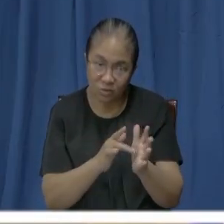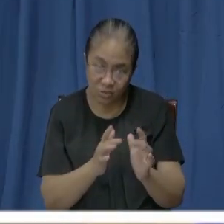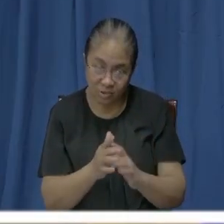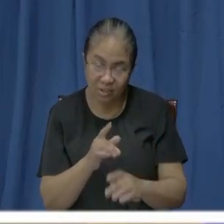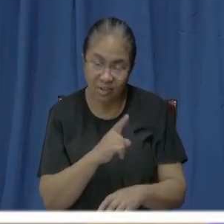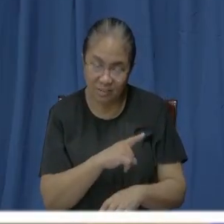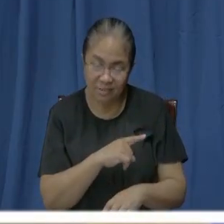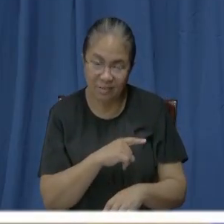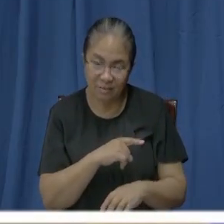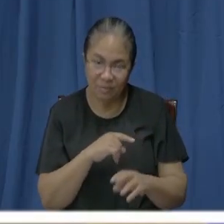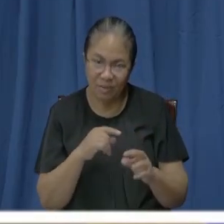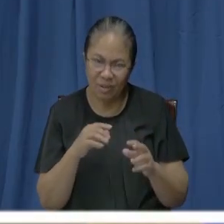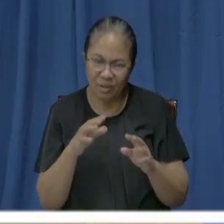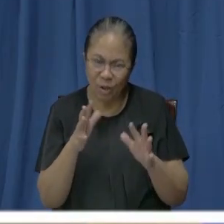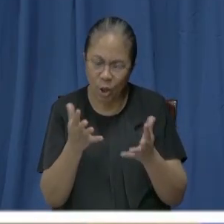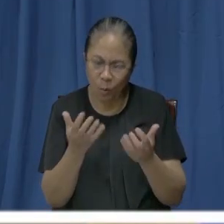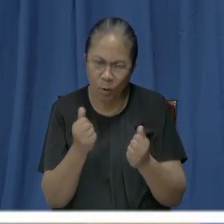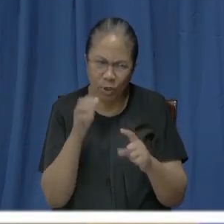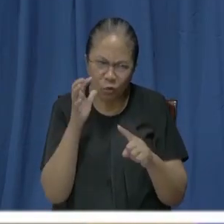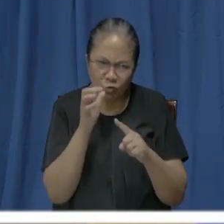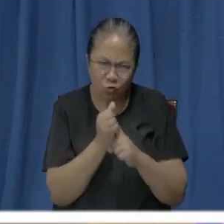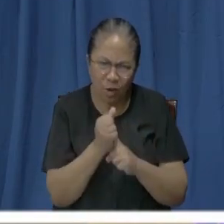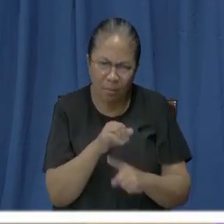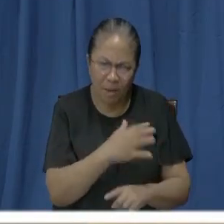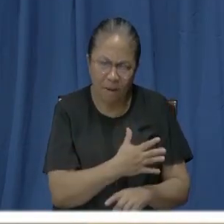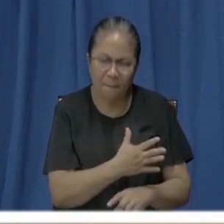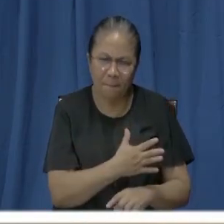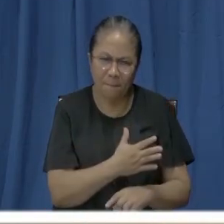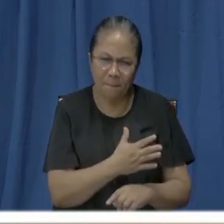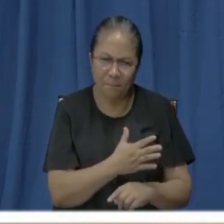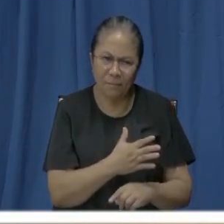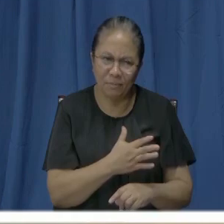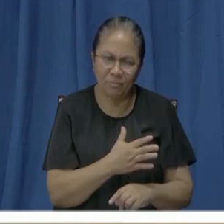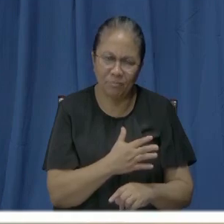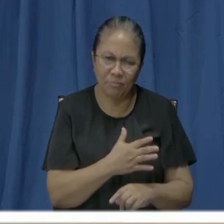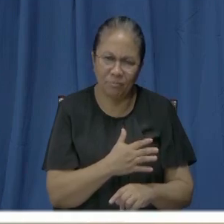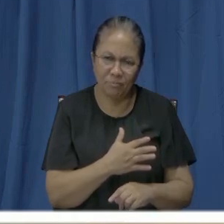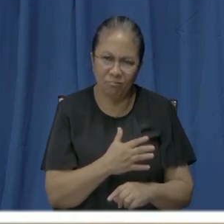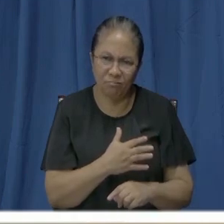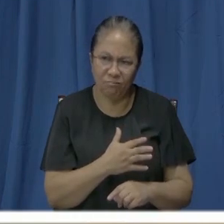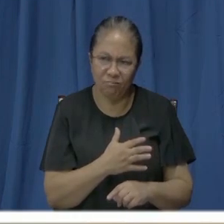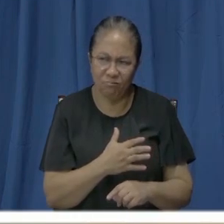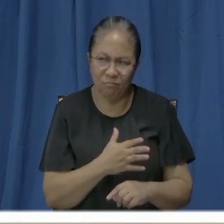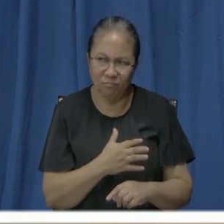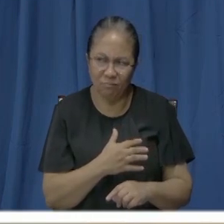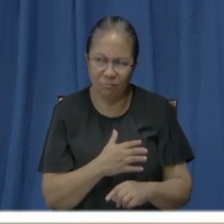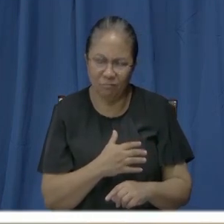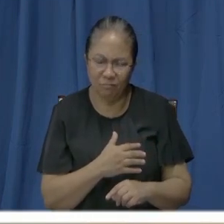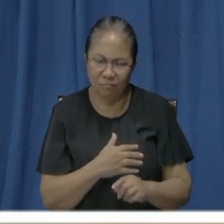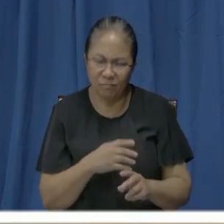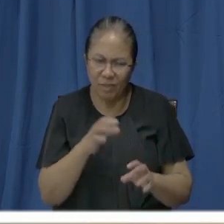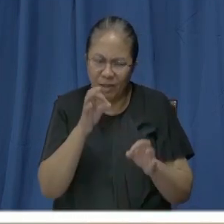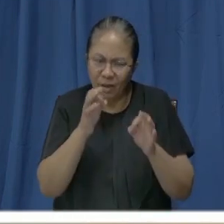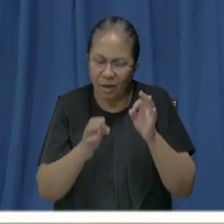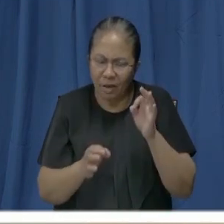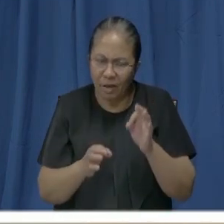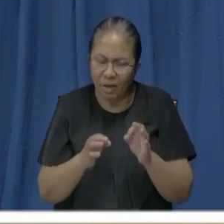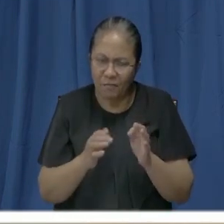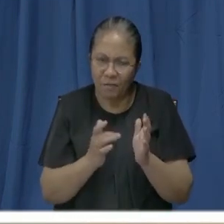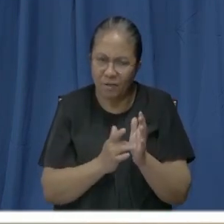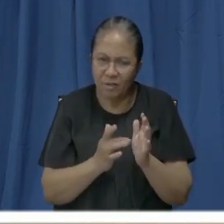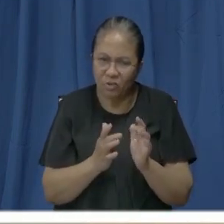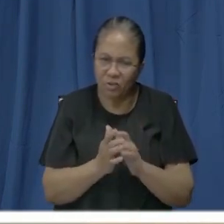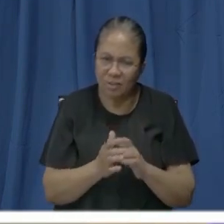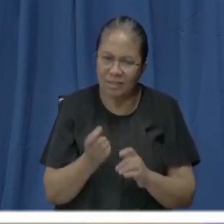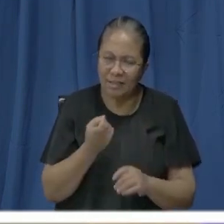And they wanted to trap him because this is a technical question now. If Jesus says you